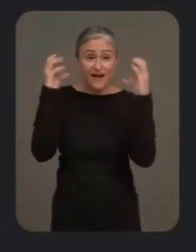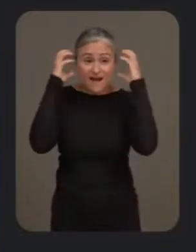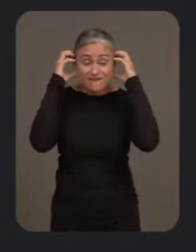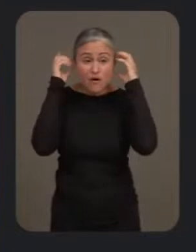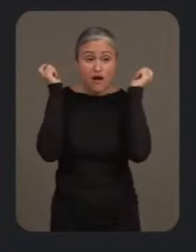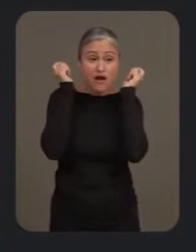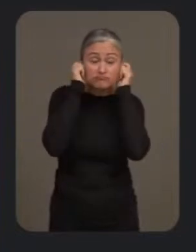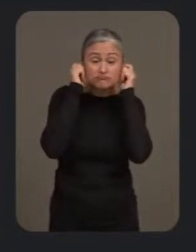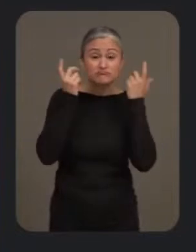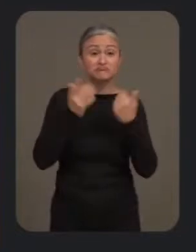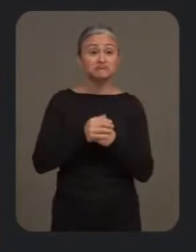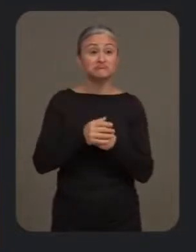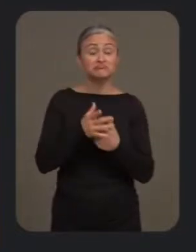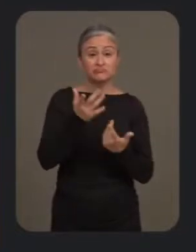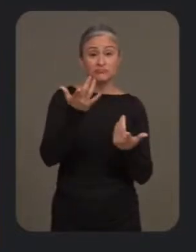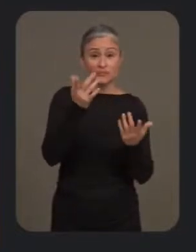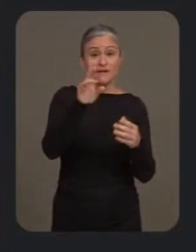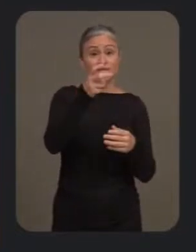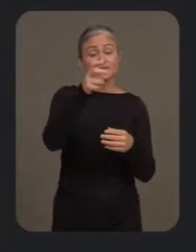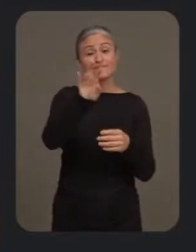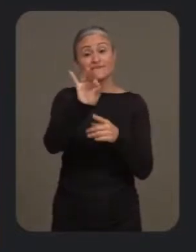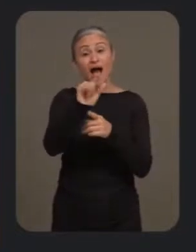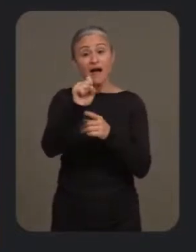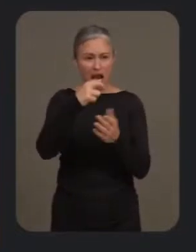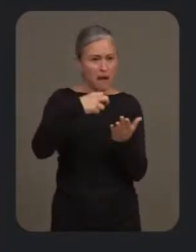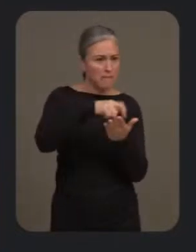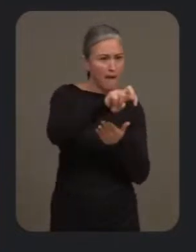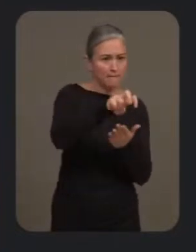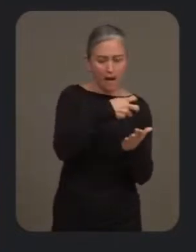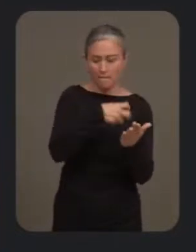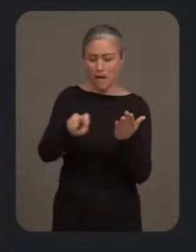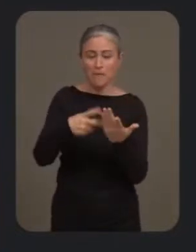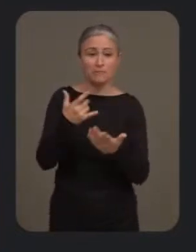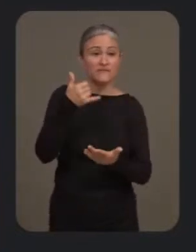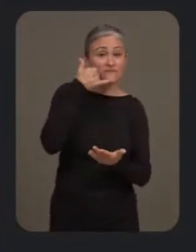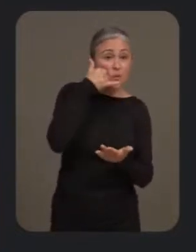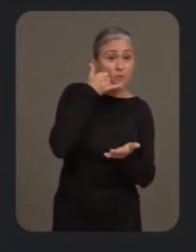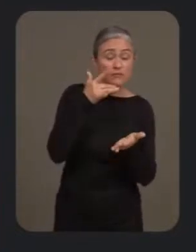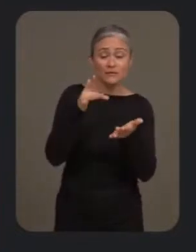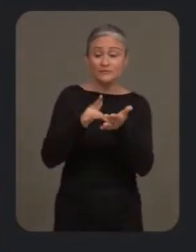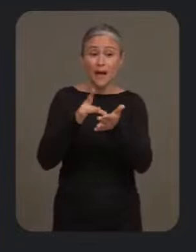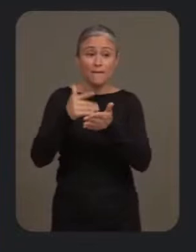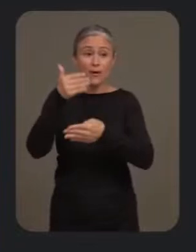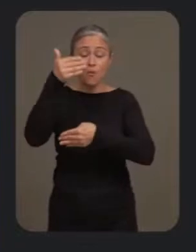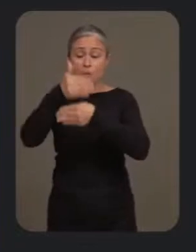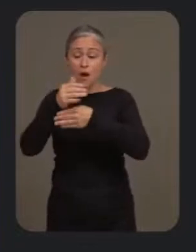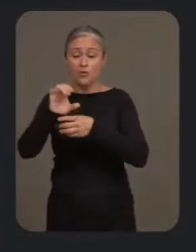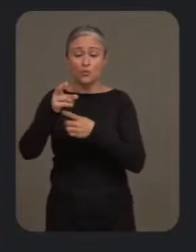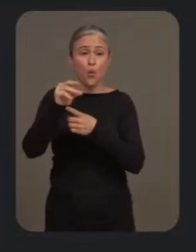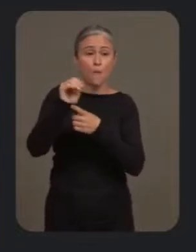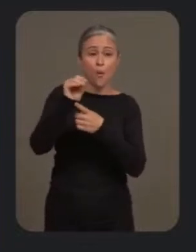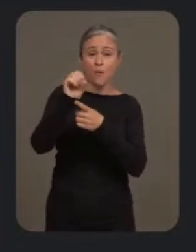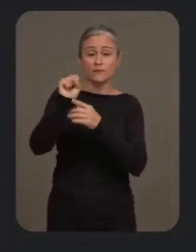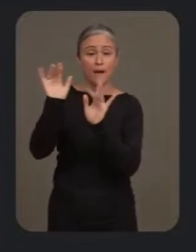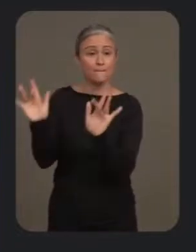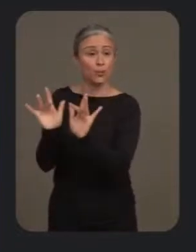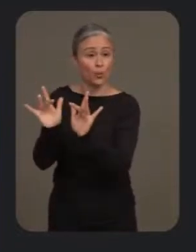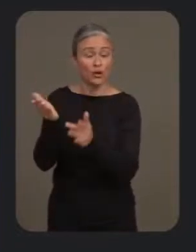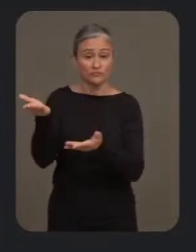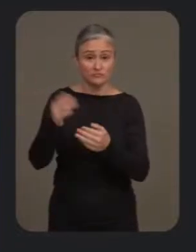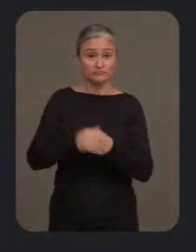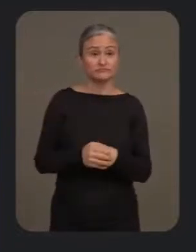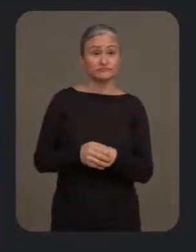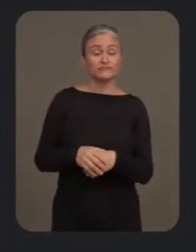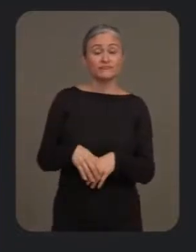why we have Nearby Share to easily move files between your phone, tablet, or Windows and Chrome OS computer,